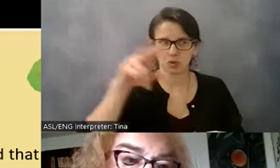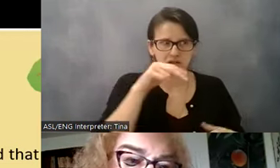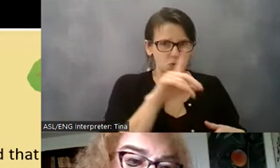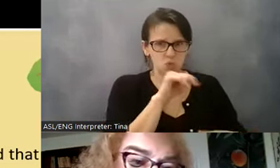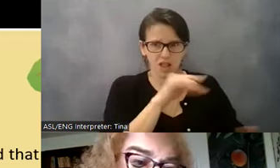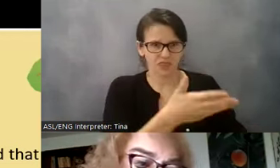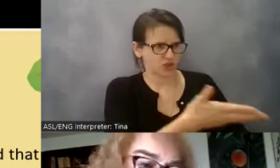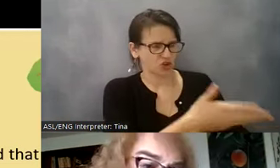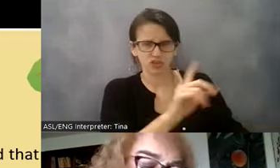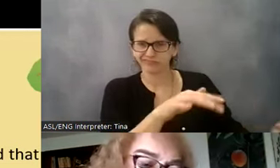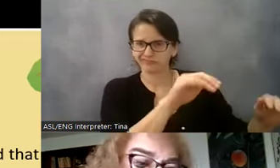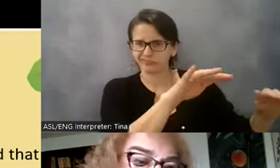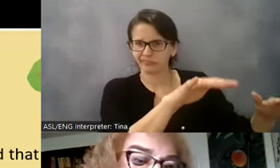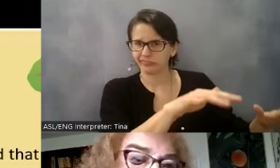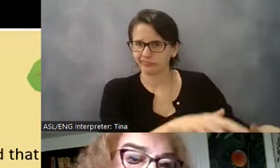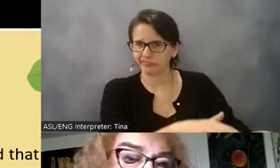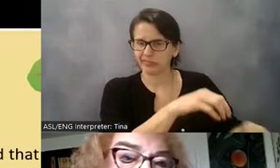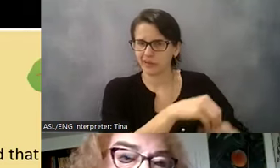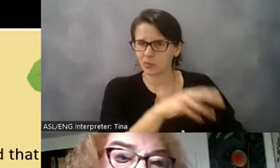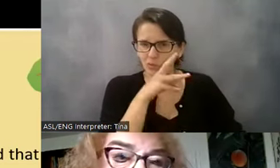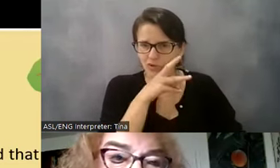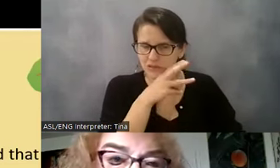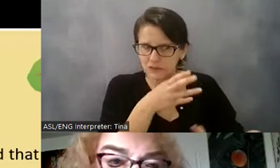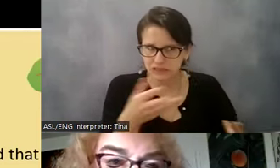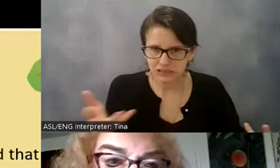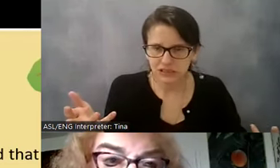of the so-called